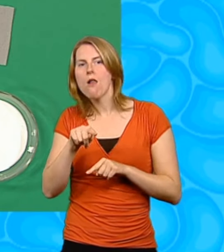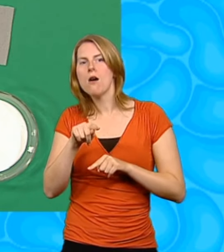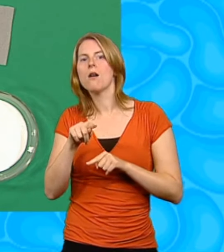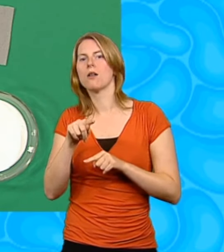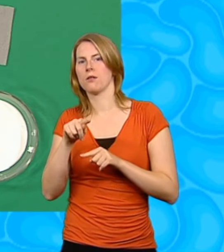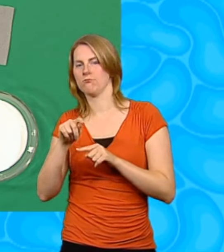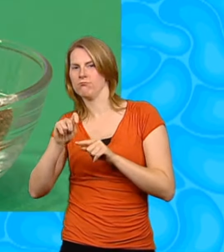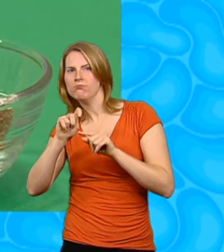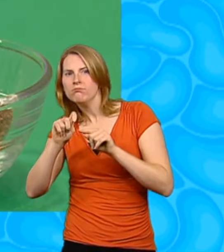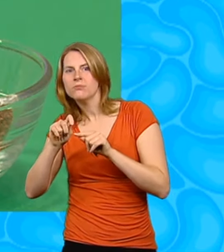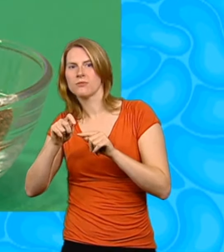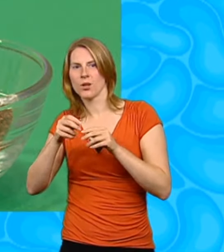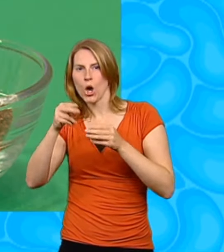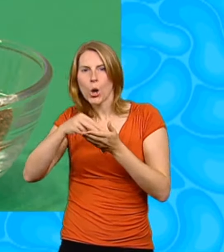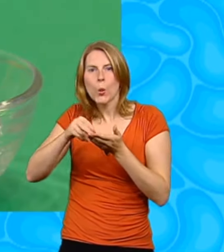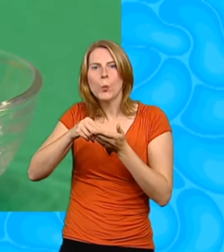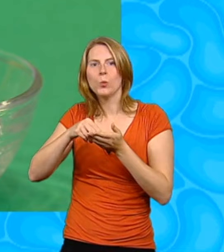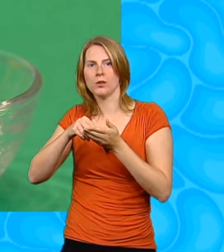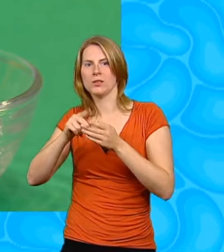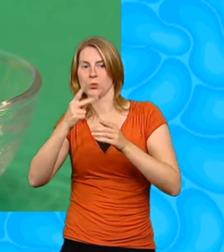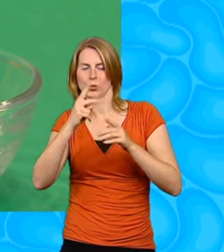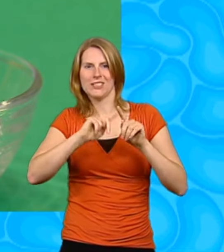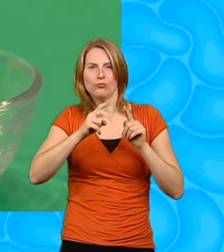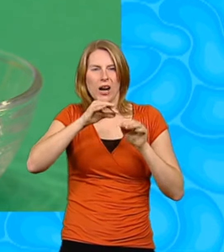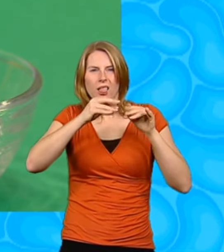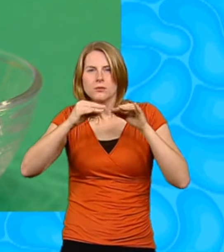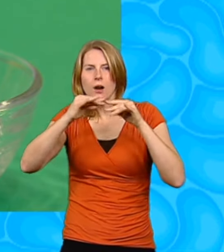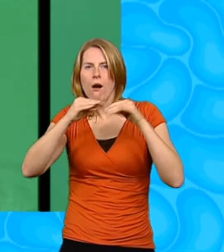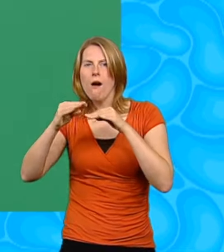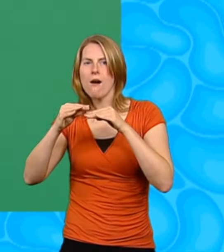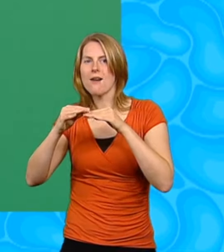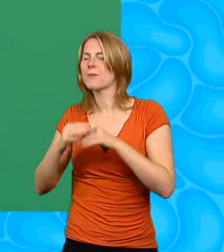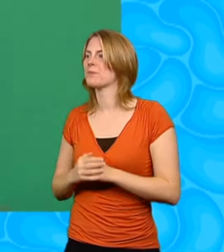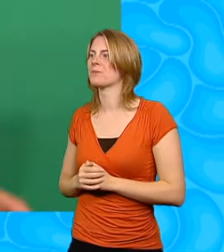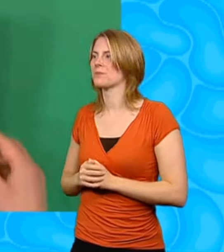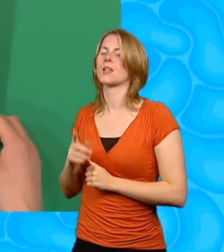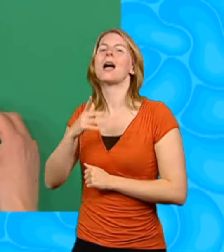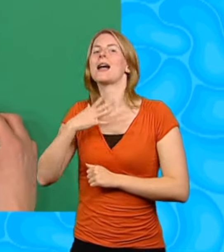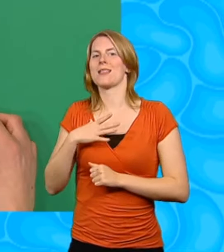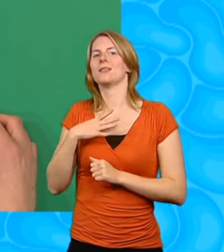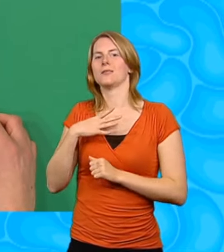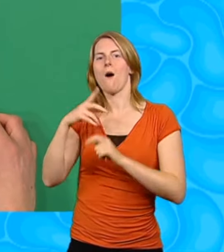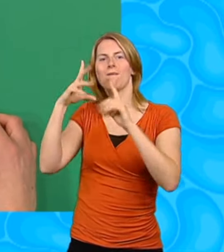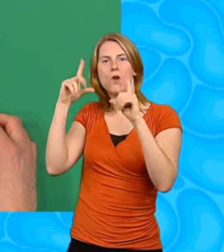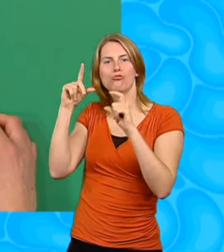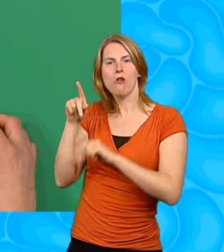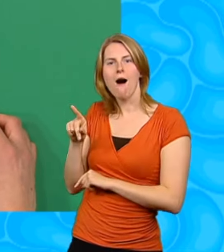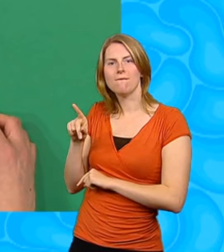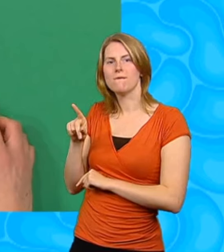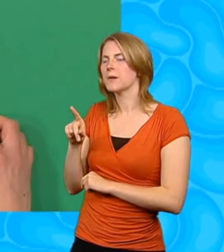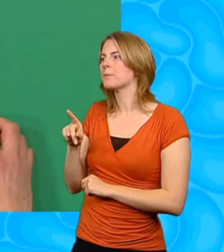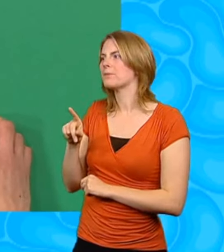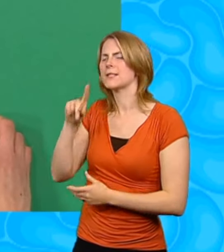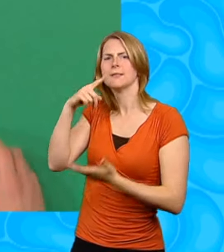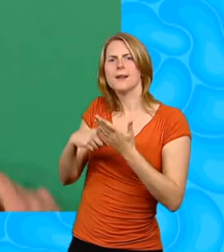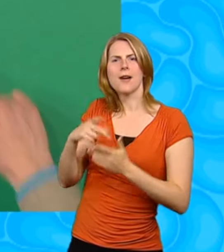glue, two different colours of glitter, and you'll also need to get a photograph like this and decide